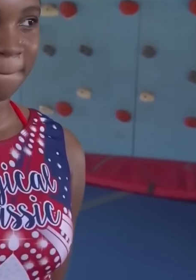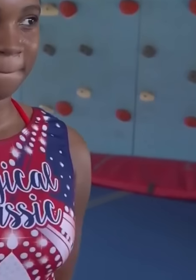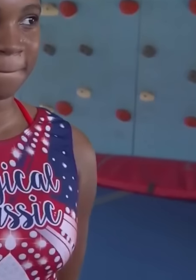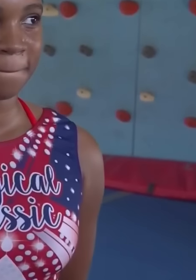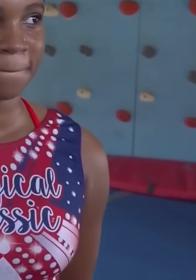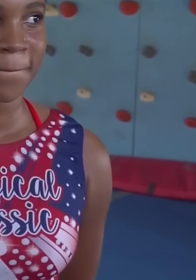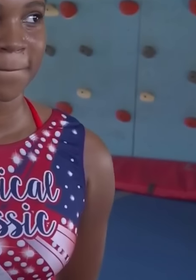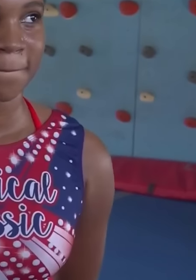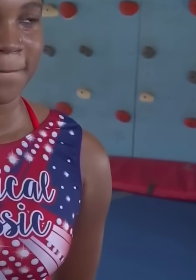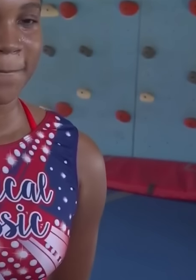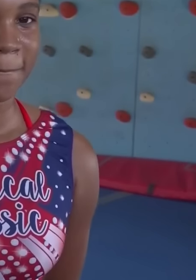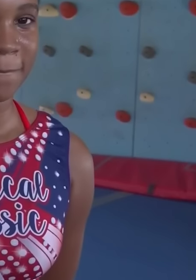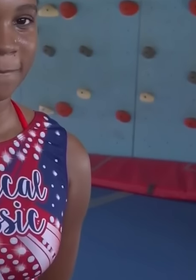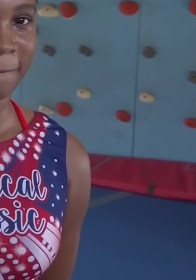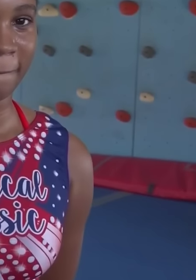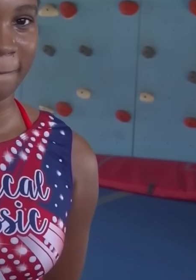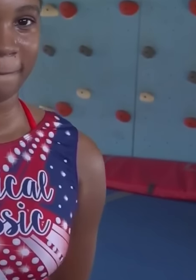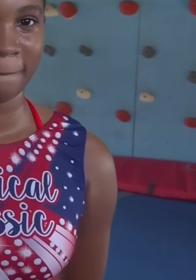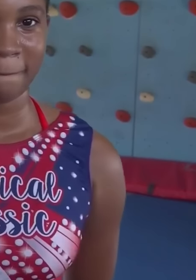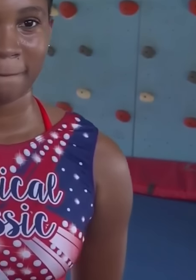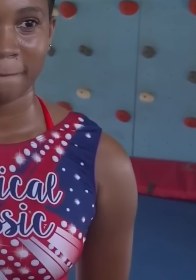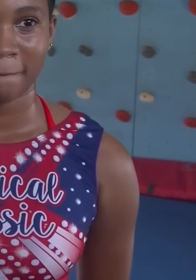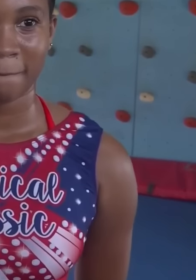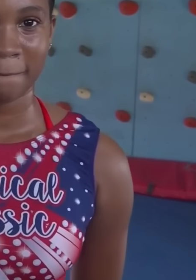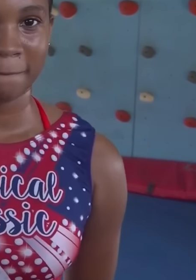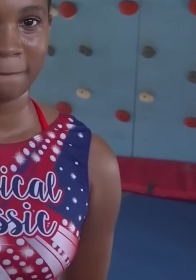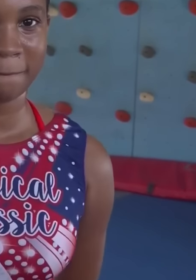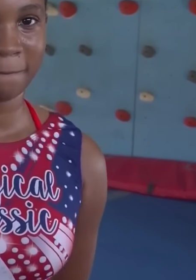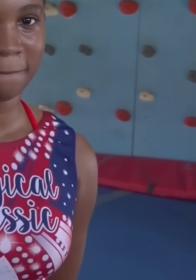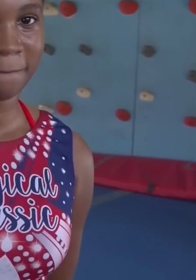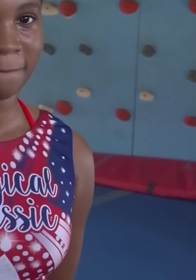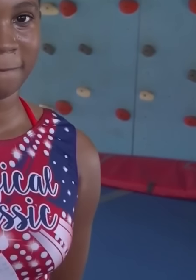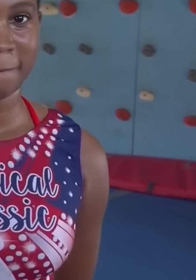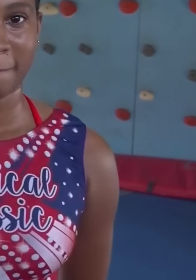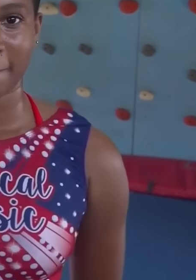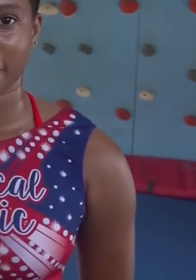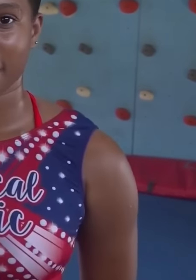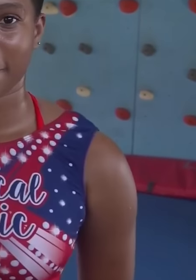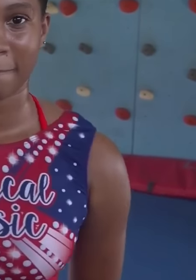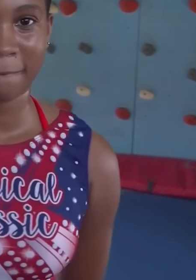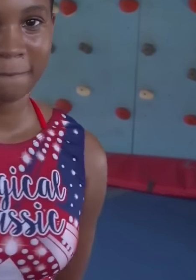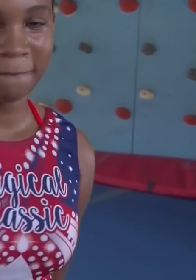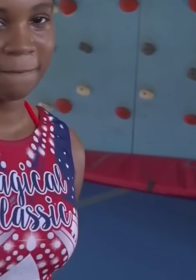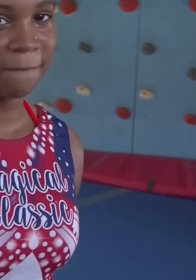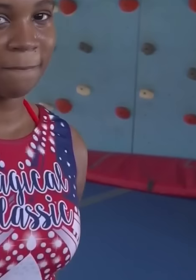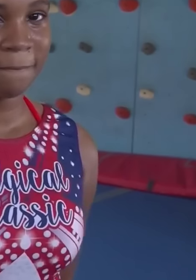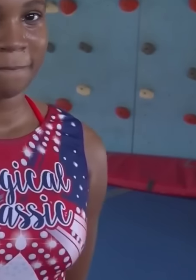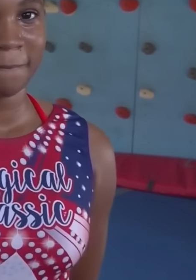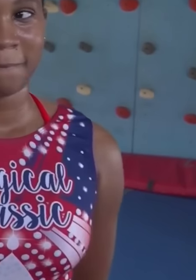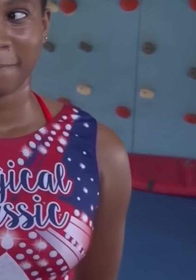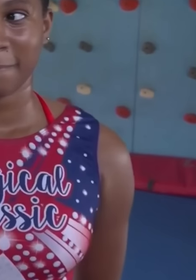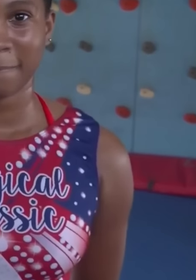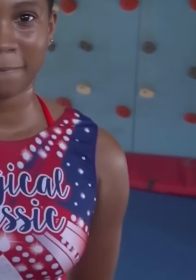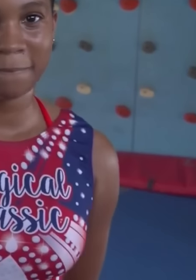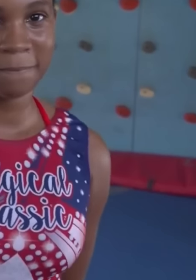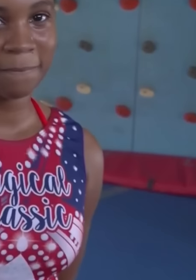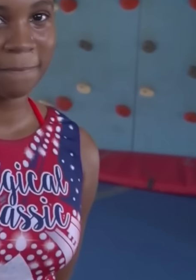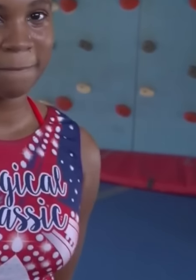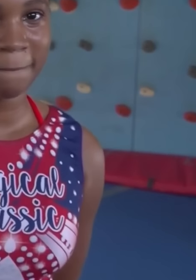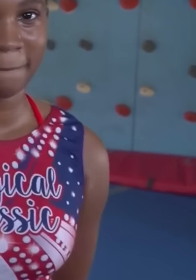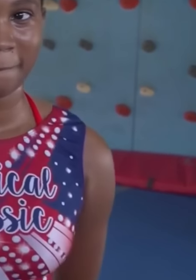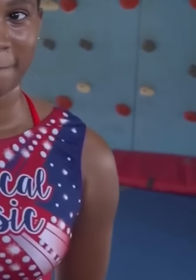excited because it's also the first Carifta for gymnastics specifically, and I love gymnastics and it's a really exciting sport. So to put both of them